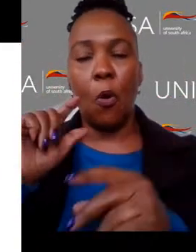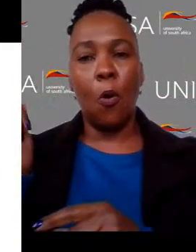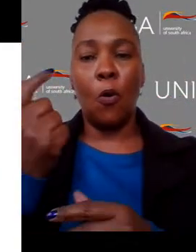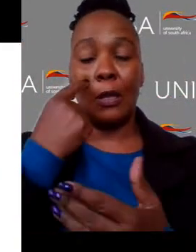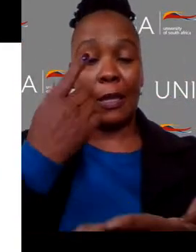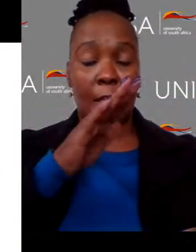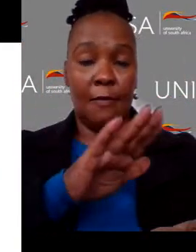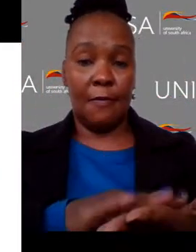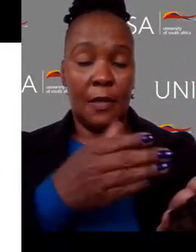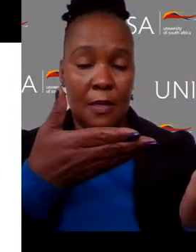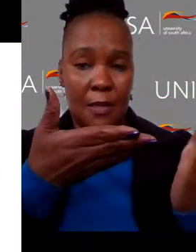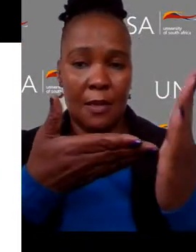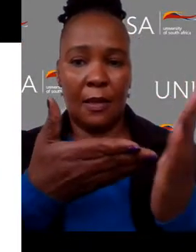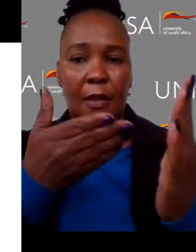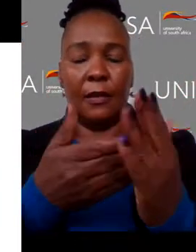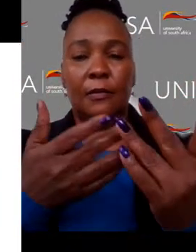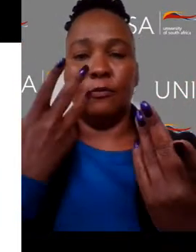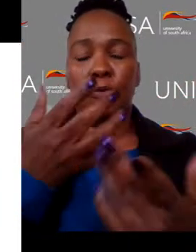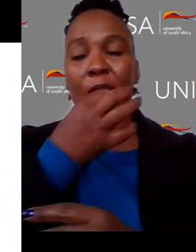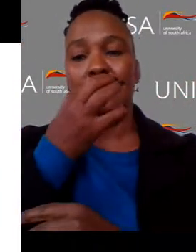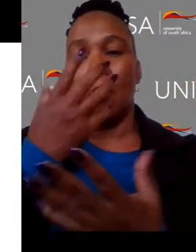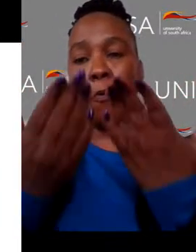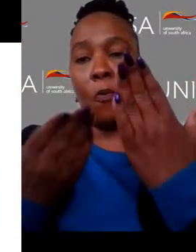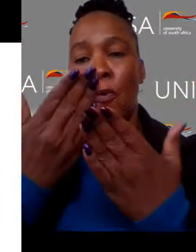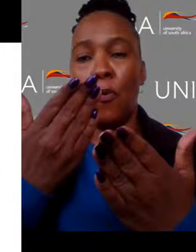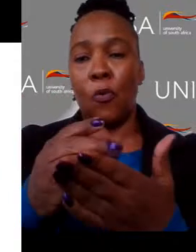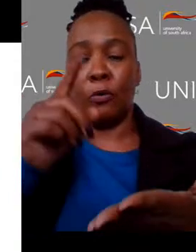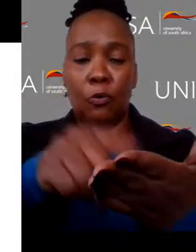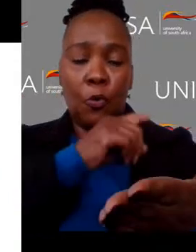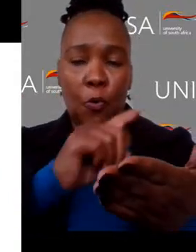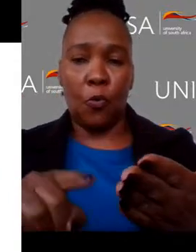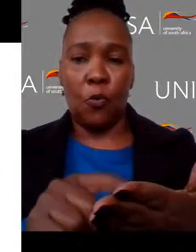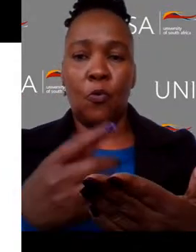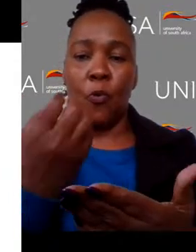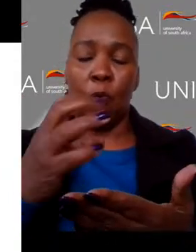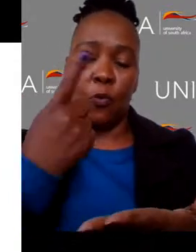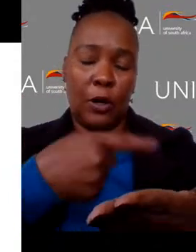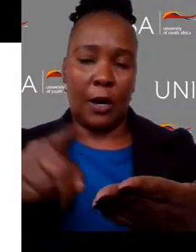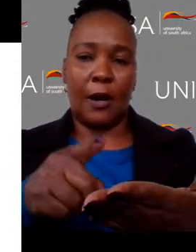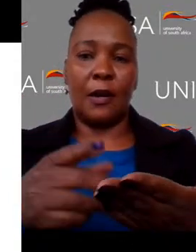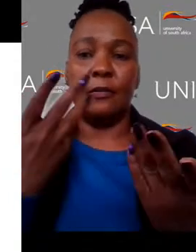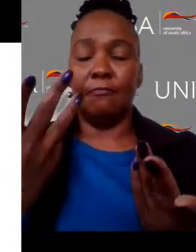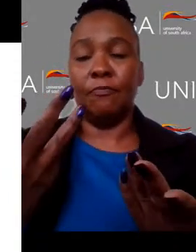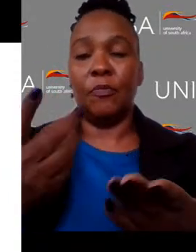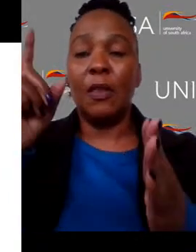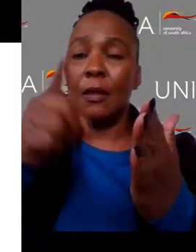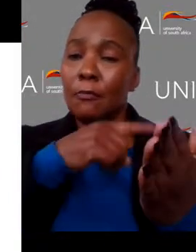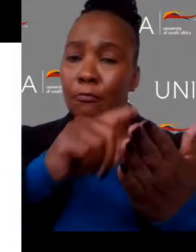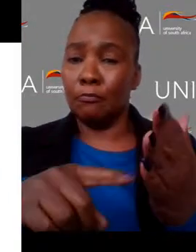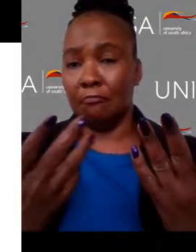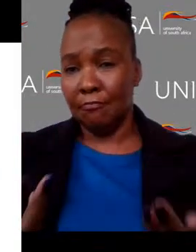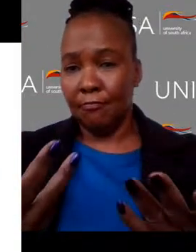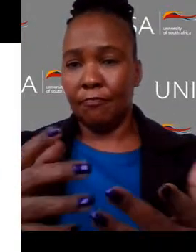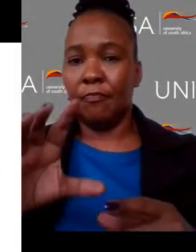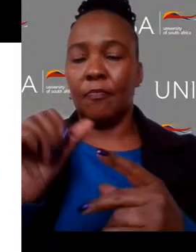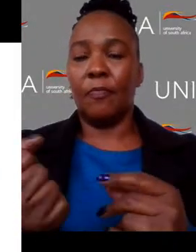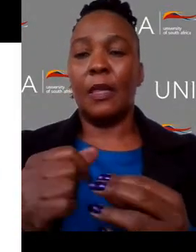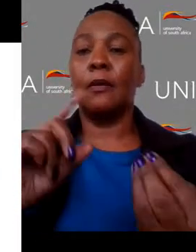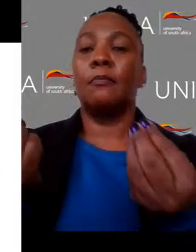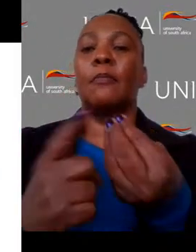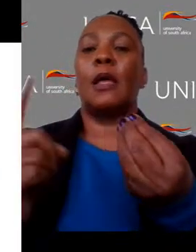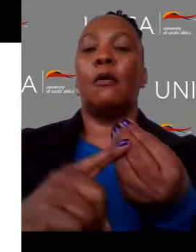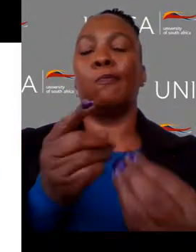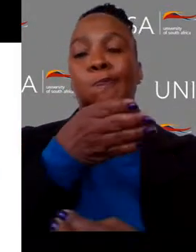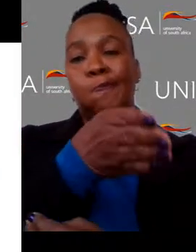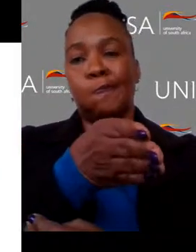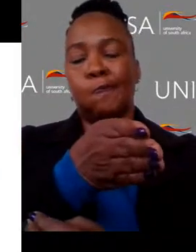and it's determined whether the student is likely guilty or not. If the student is guilty, then sanctions will be put